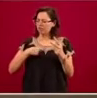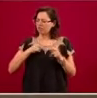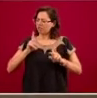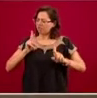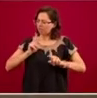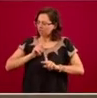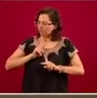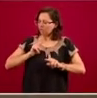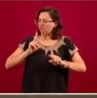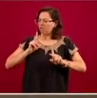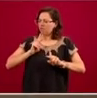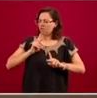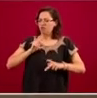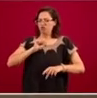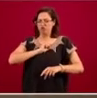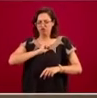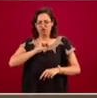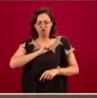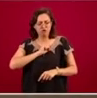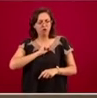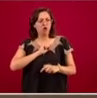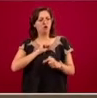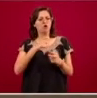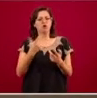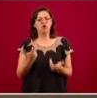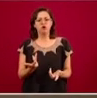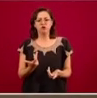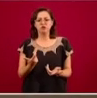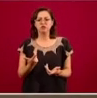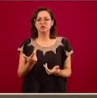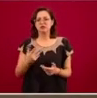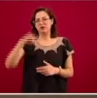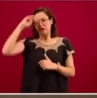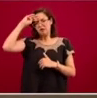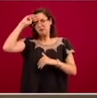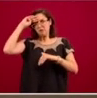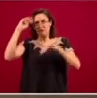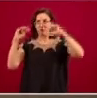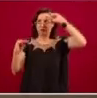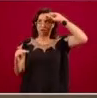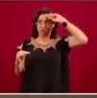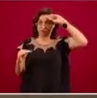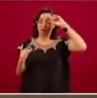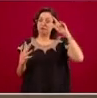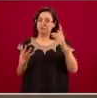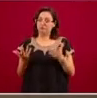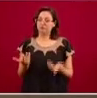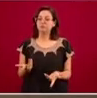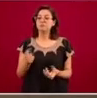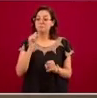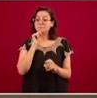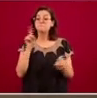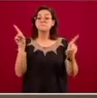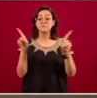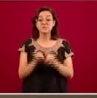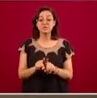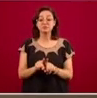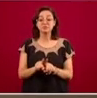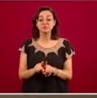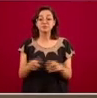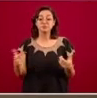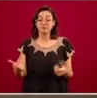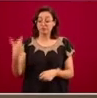severe condition. So please, all of the doctors in the country, we have to be aware of the symptoms. We have to be aware of providing the